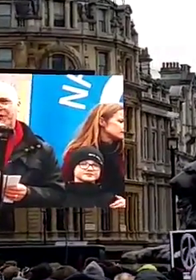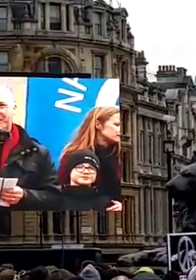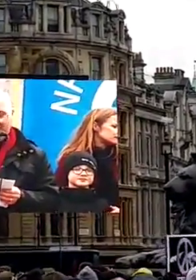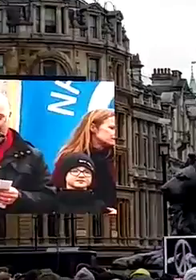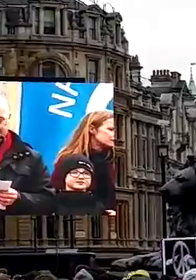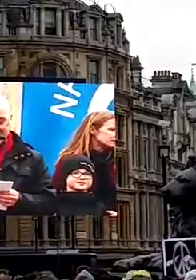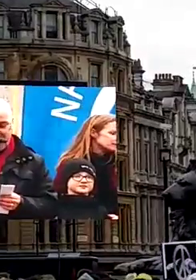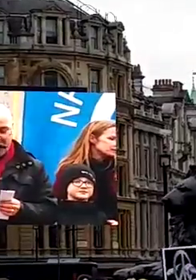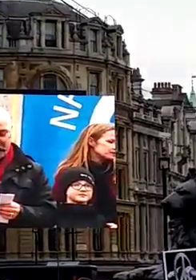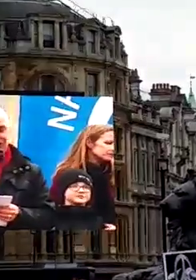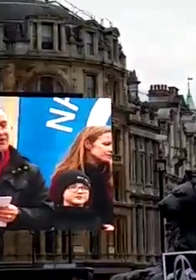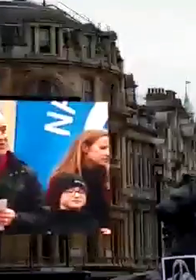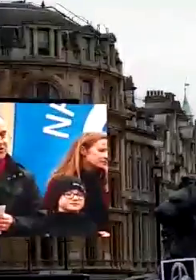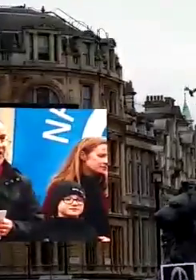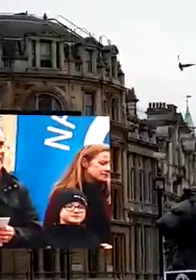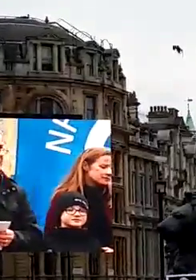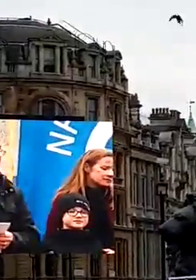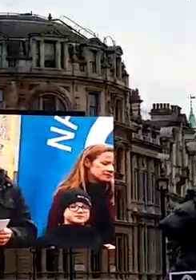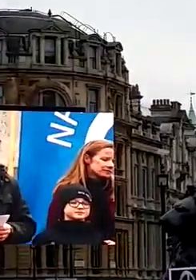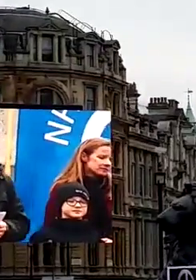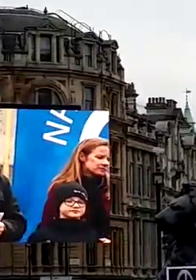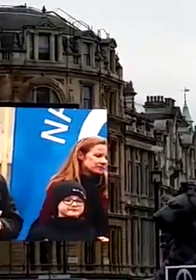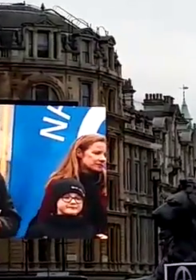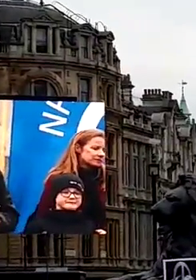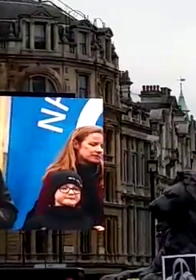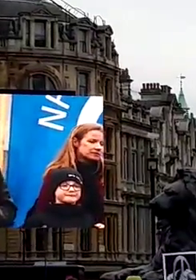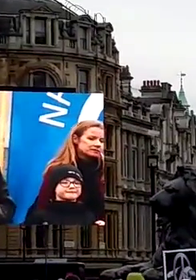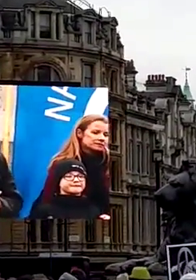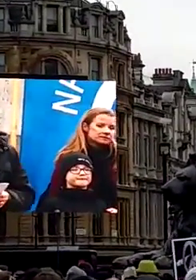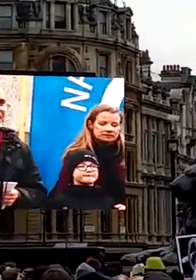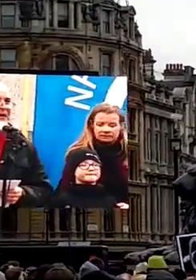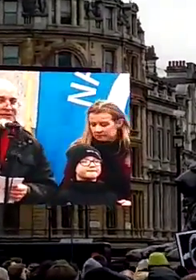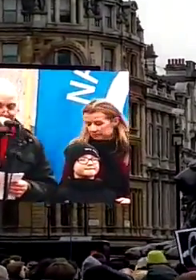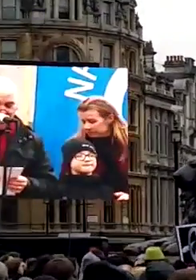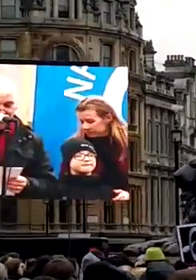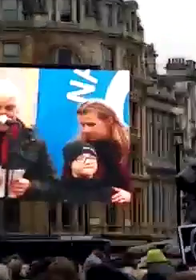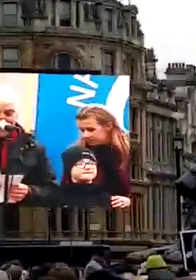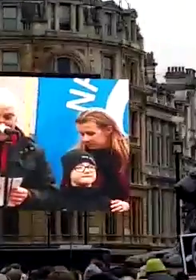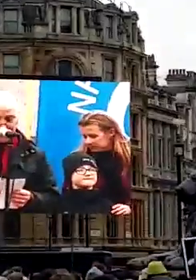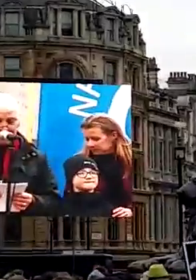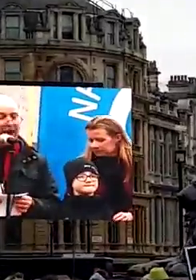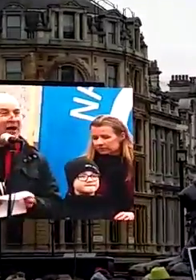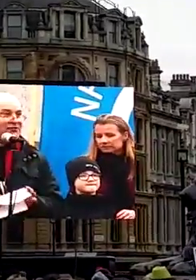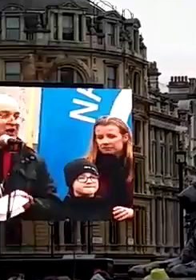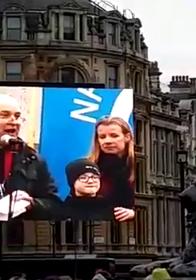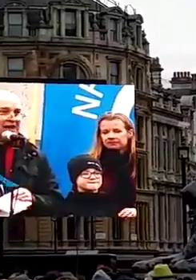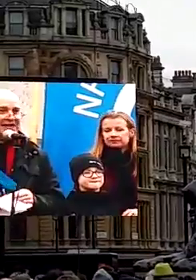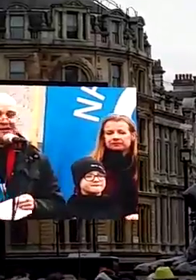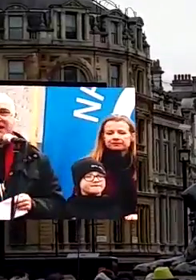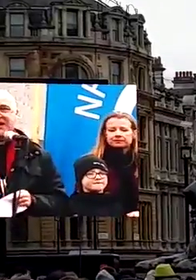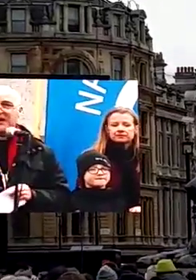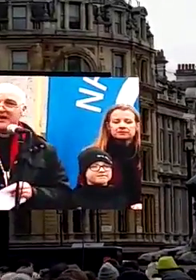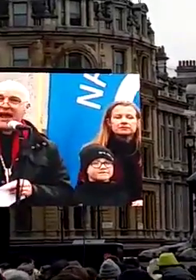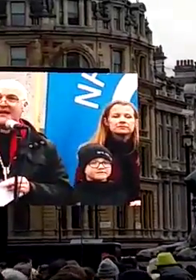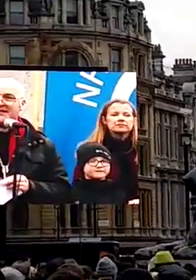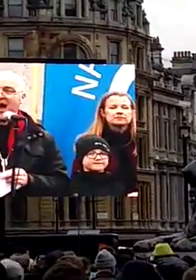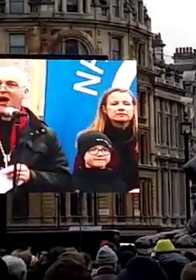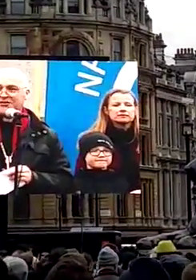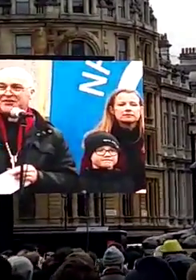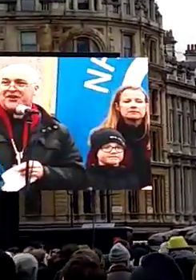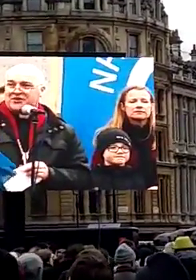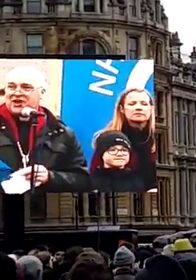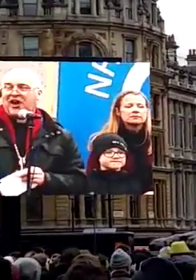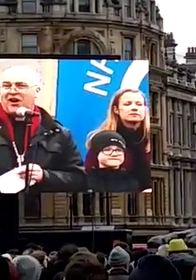the prophet Isaiah dreamed of swords being turned into plowshares,